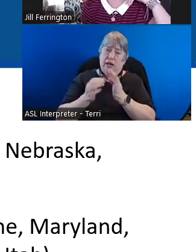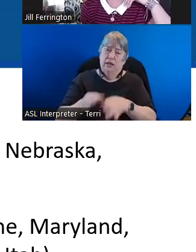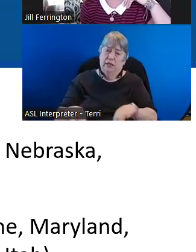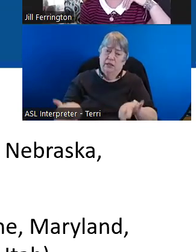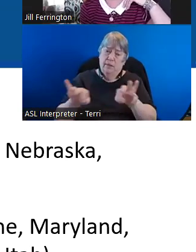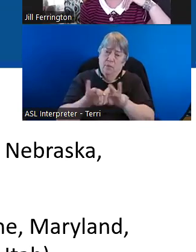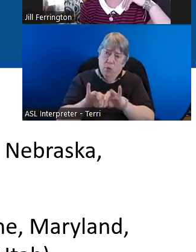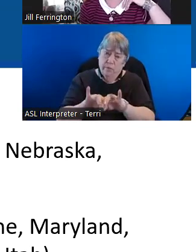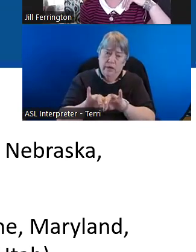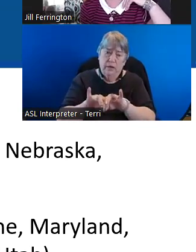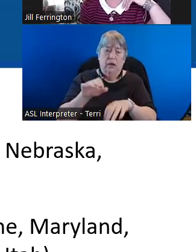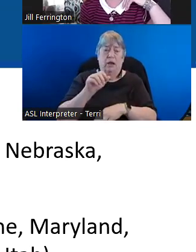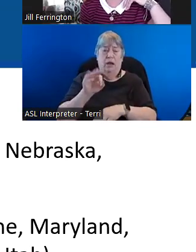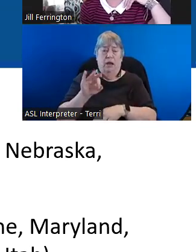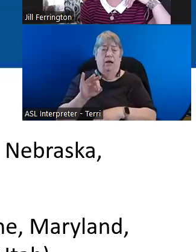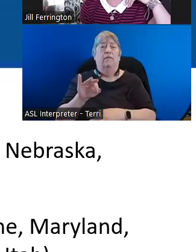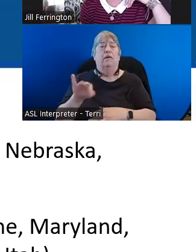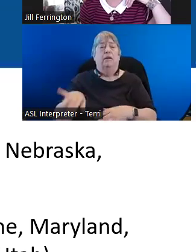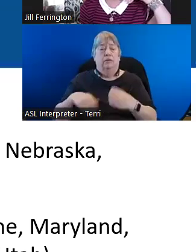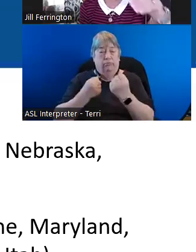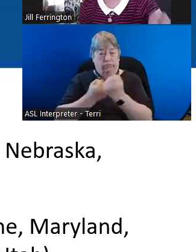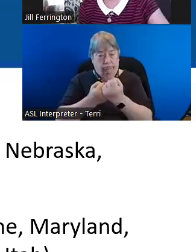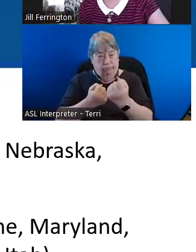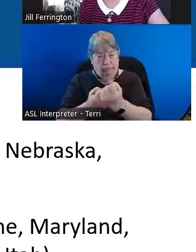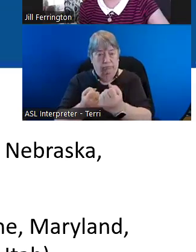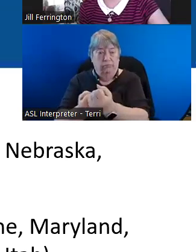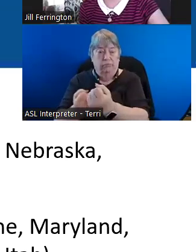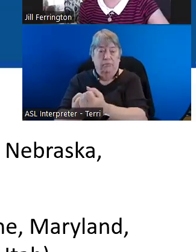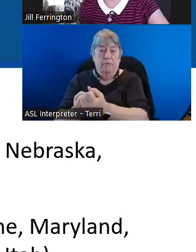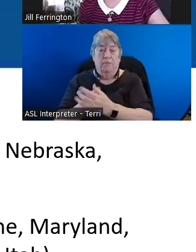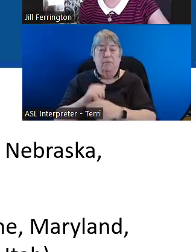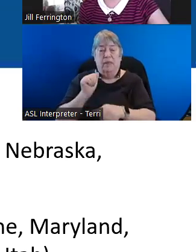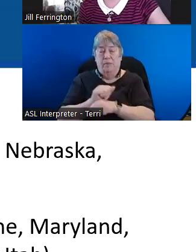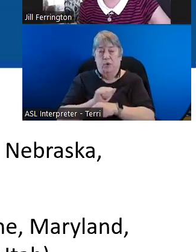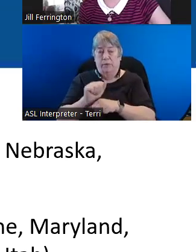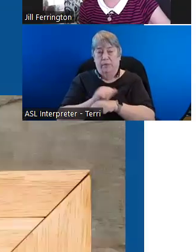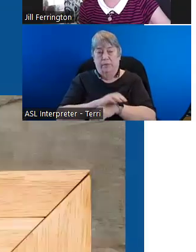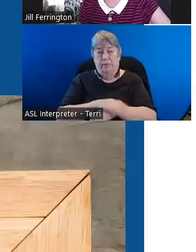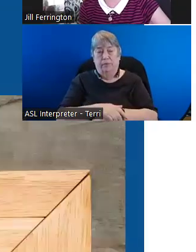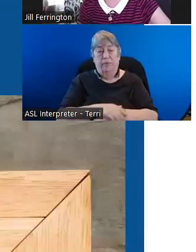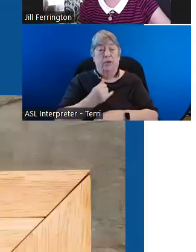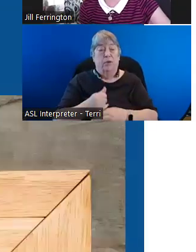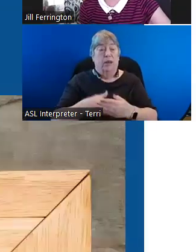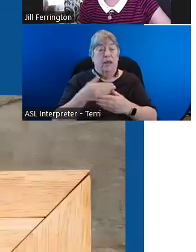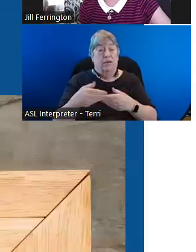to their service array. So going on to the next slide, I am going